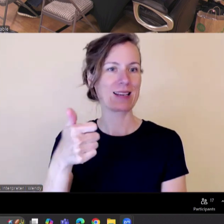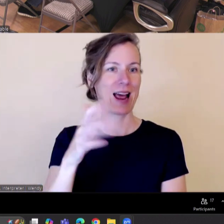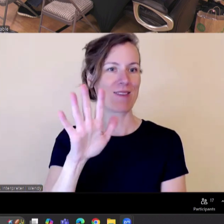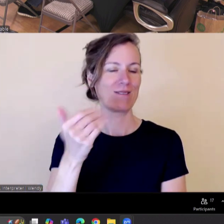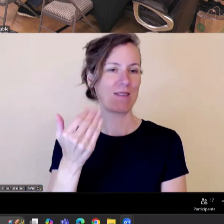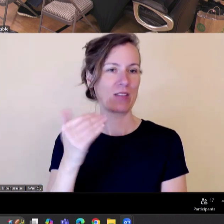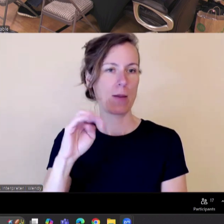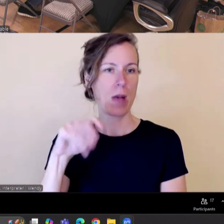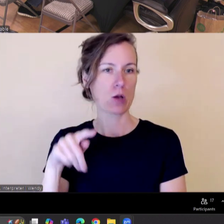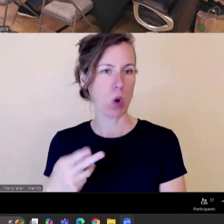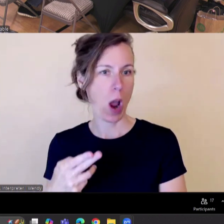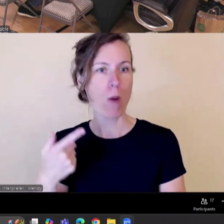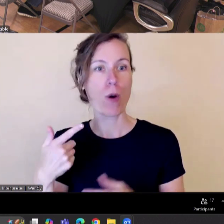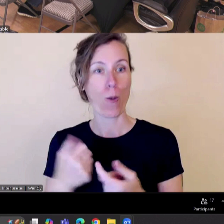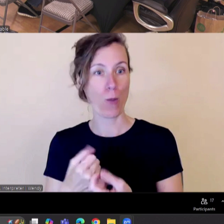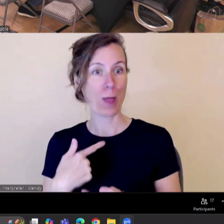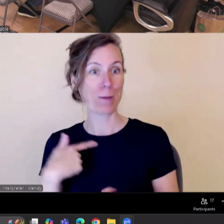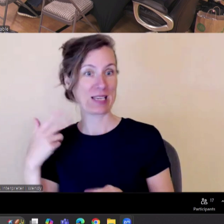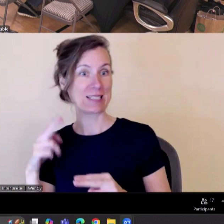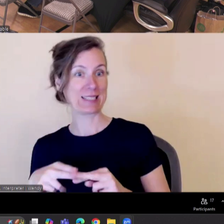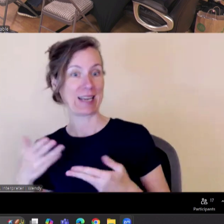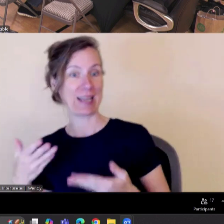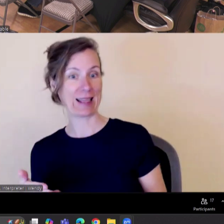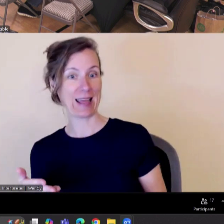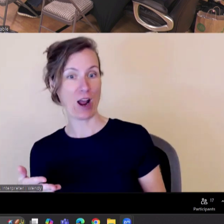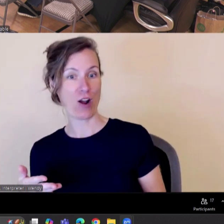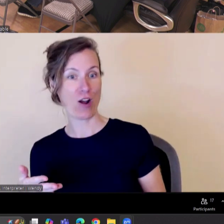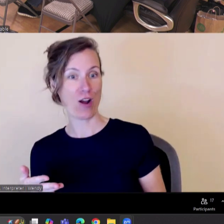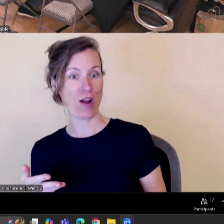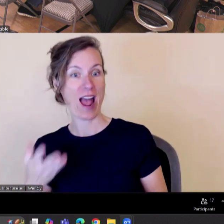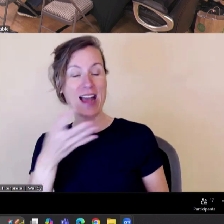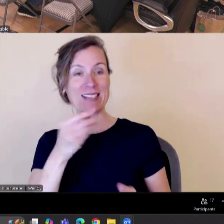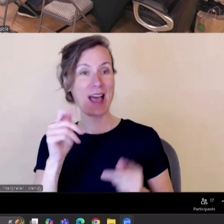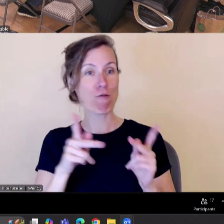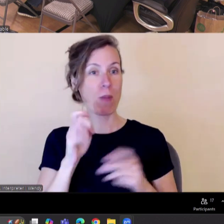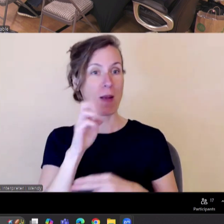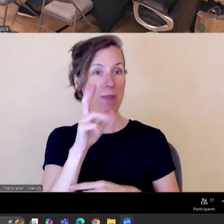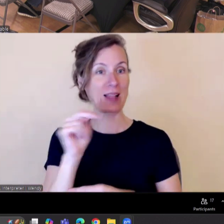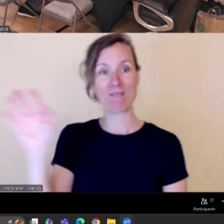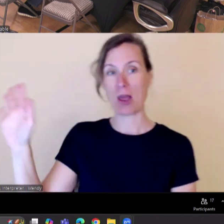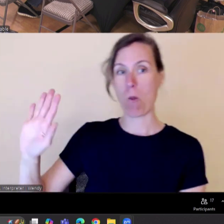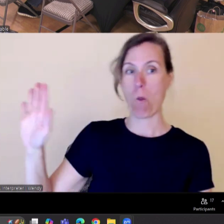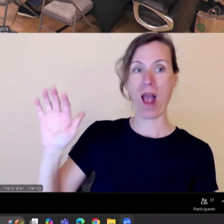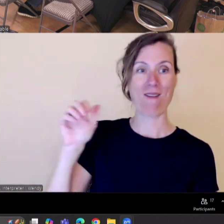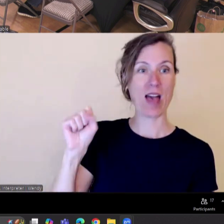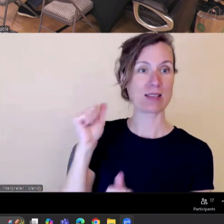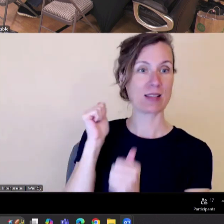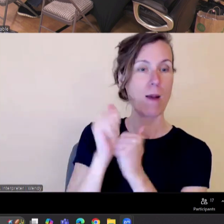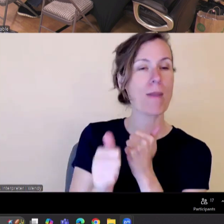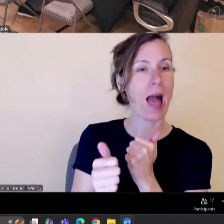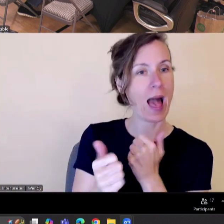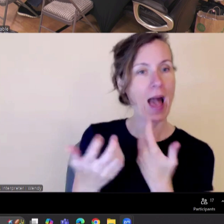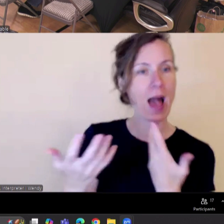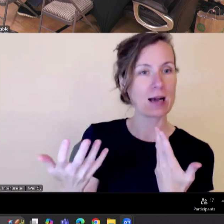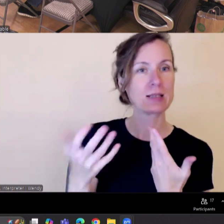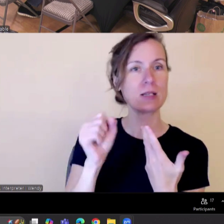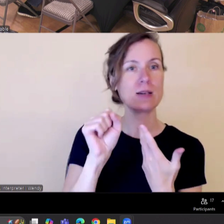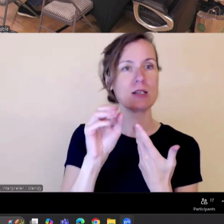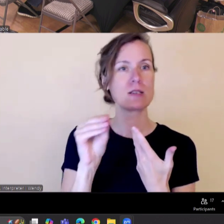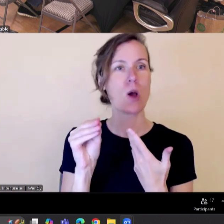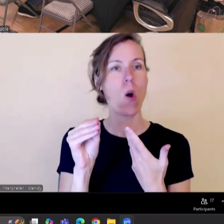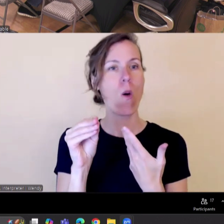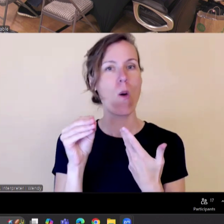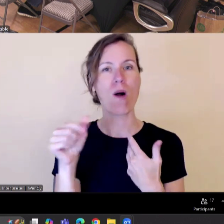there, and several folks even wave as they go by. So at the end of the day, This is not